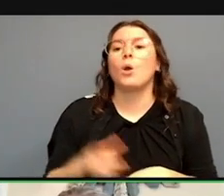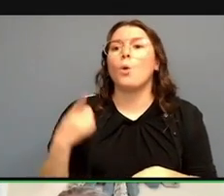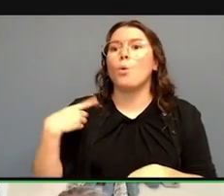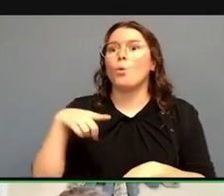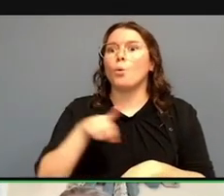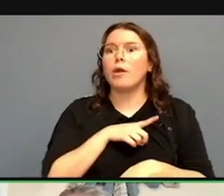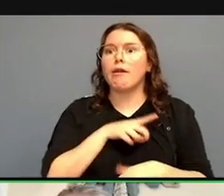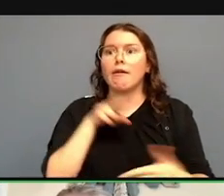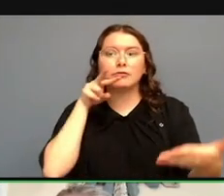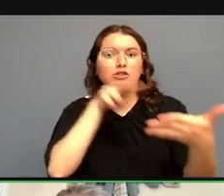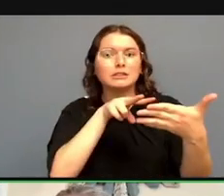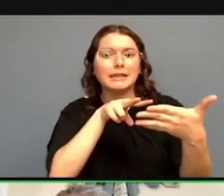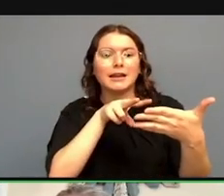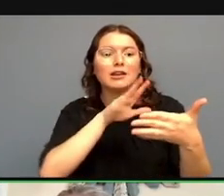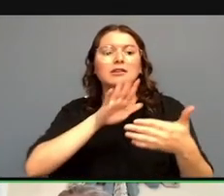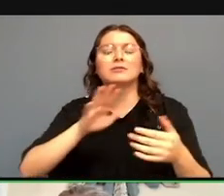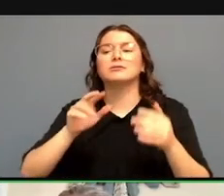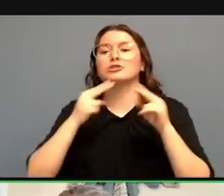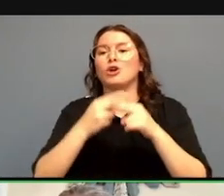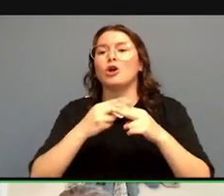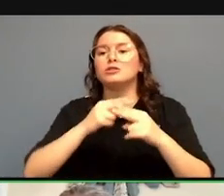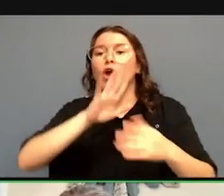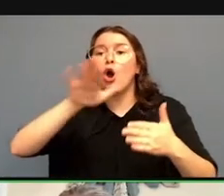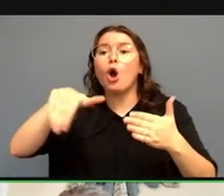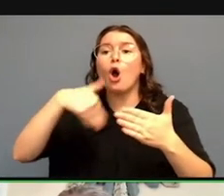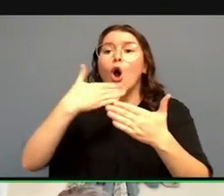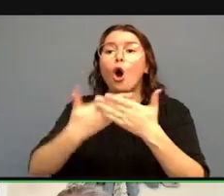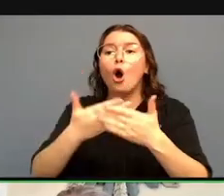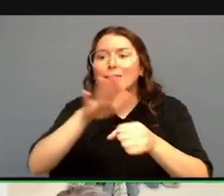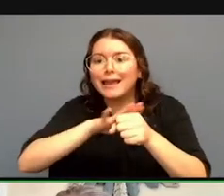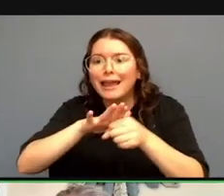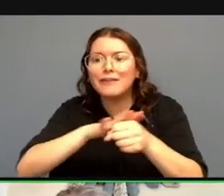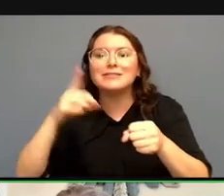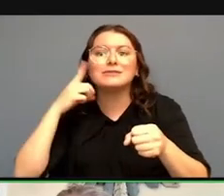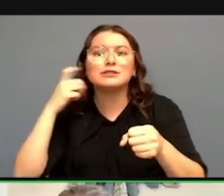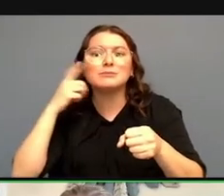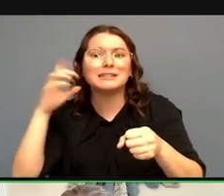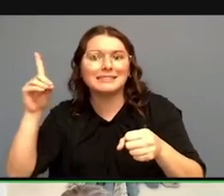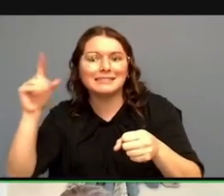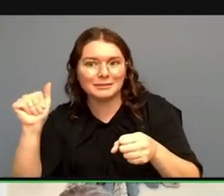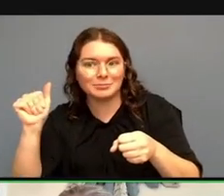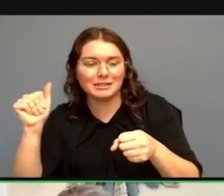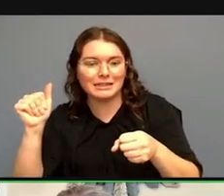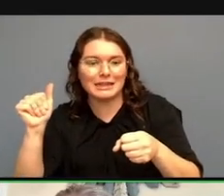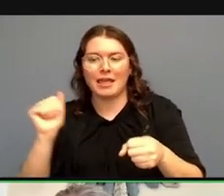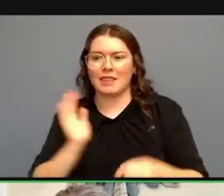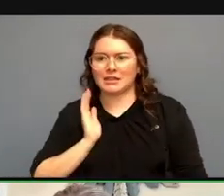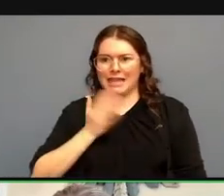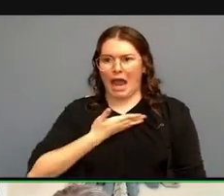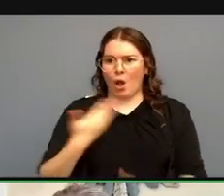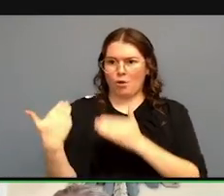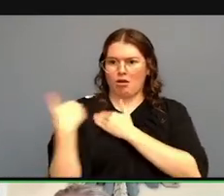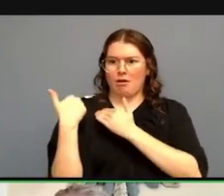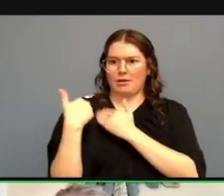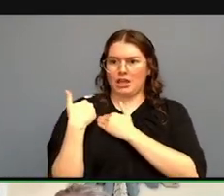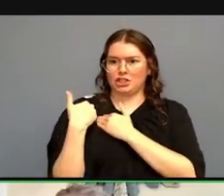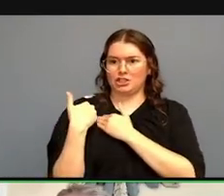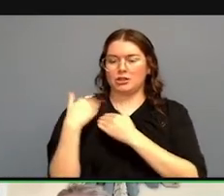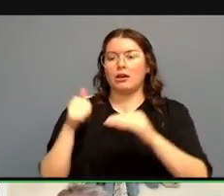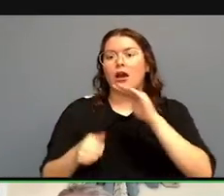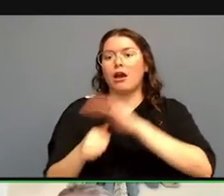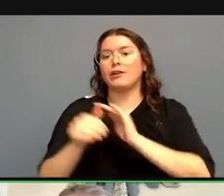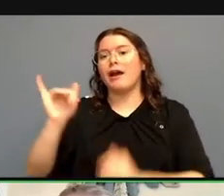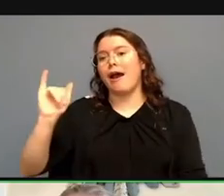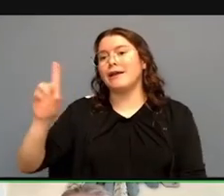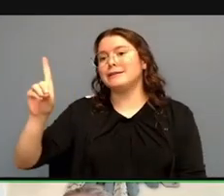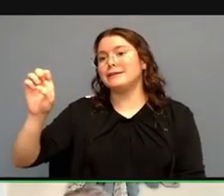at what's called all areas of suspected disability. That is our obligation under IDEA, our obligation